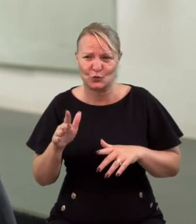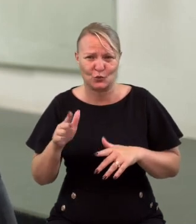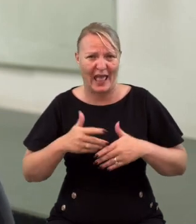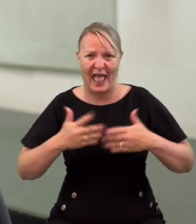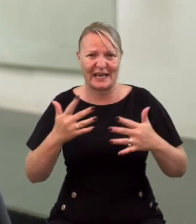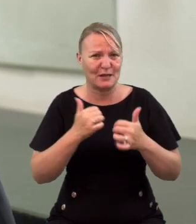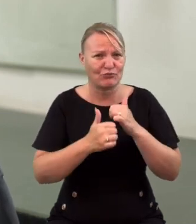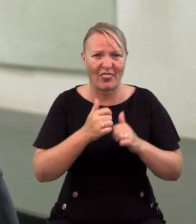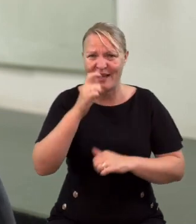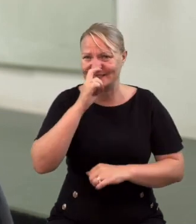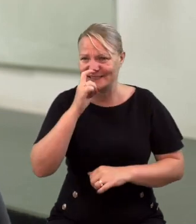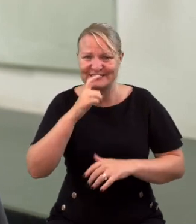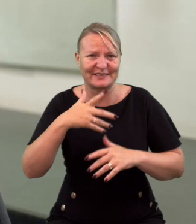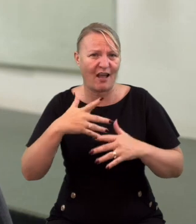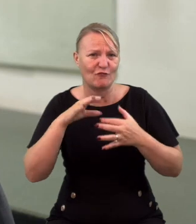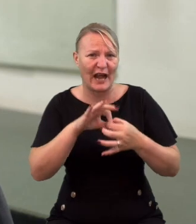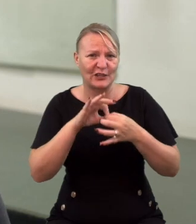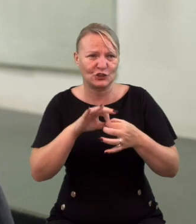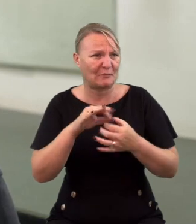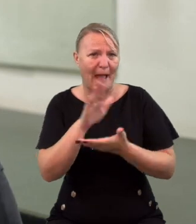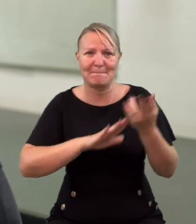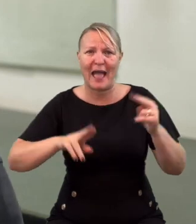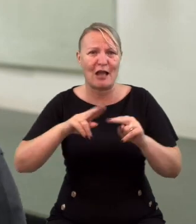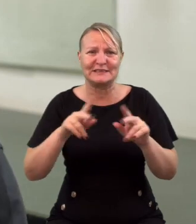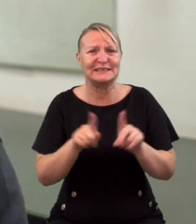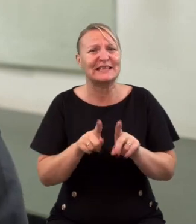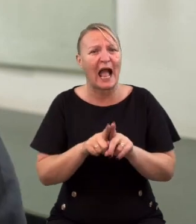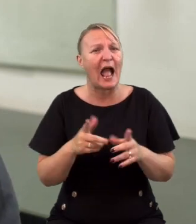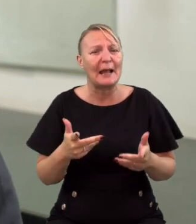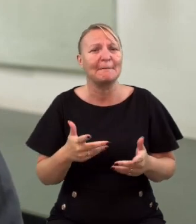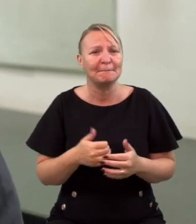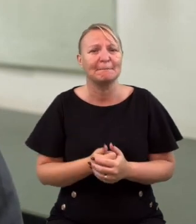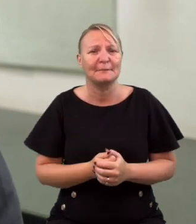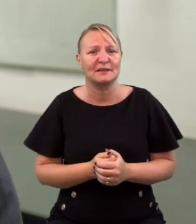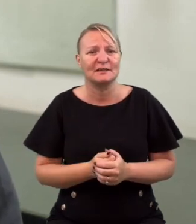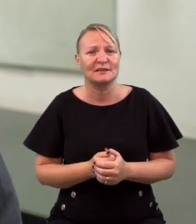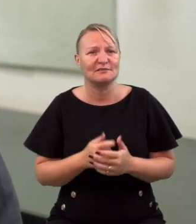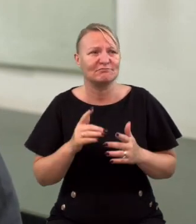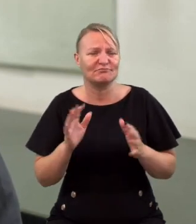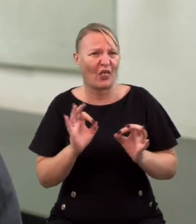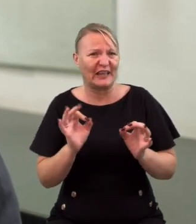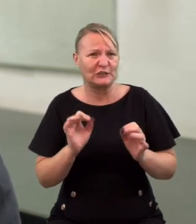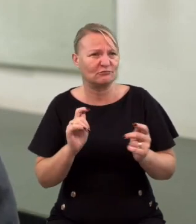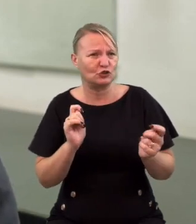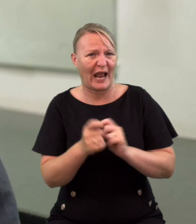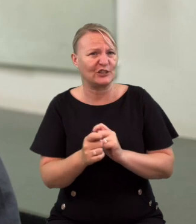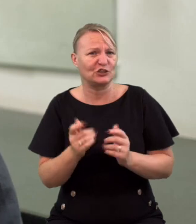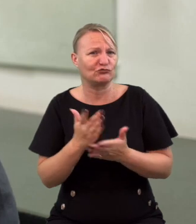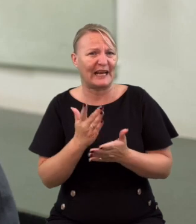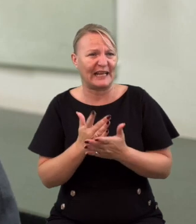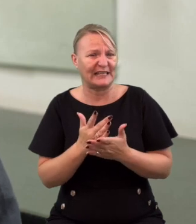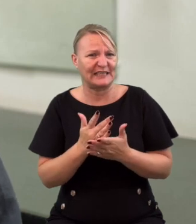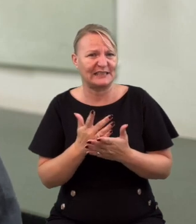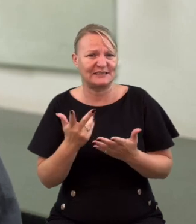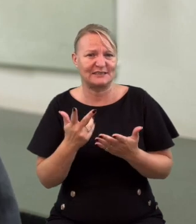brother sister sibling relationship, and that with the parent. I feel like it's not dissimilar in any way to